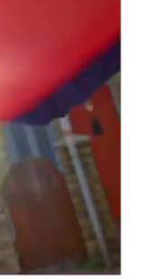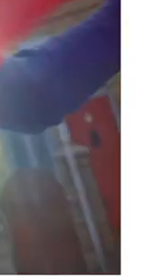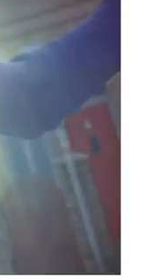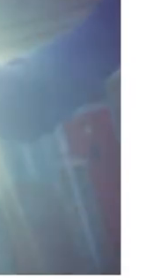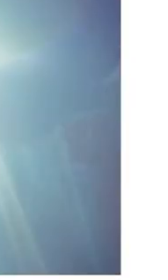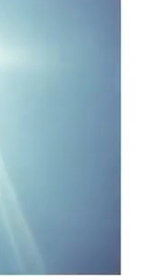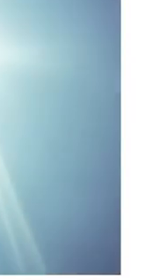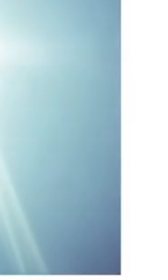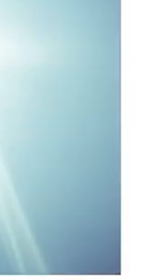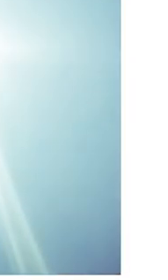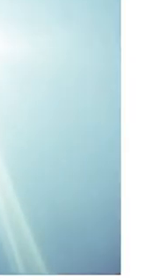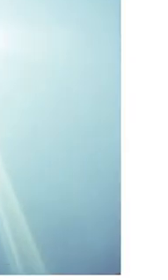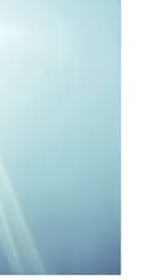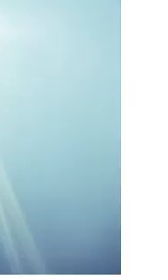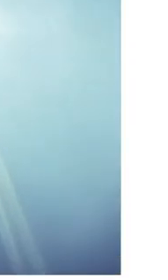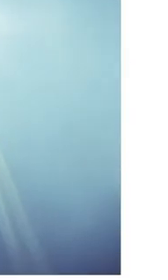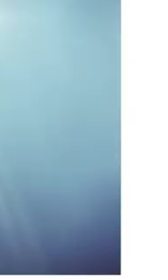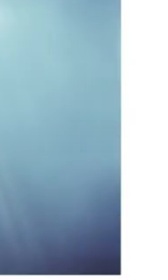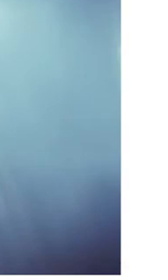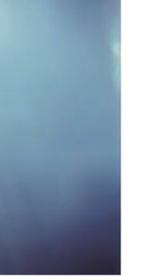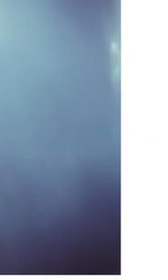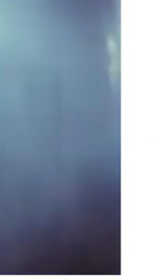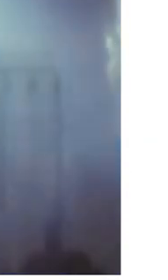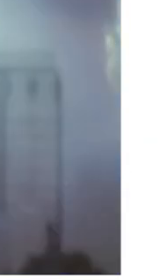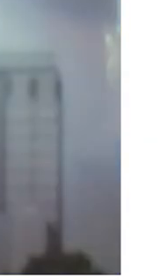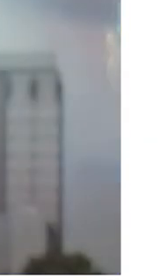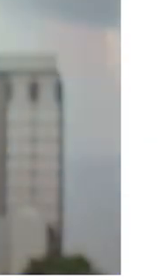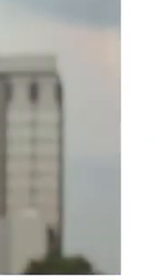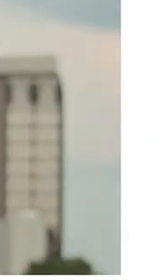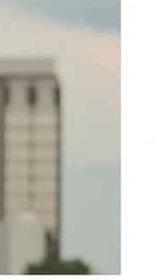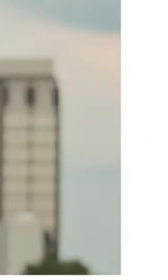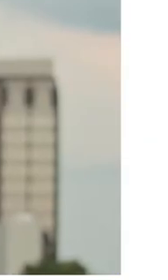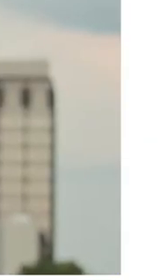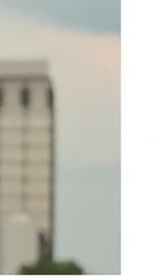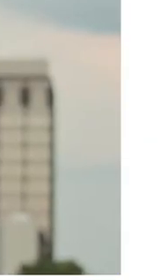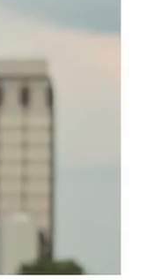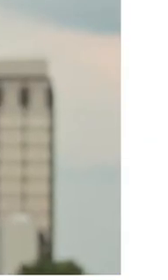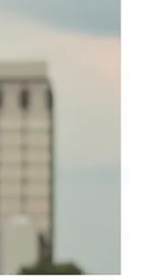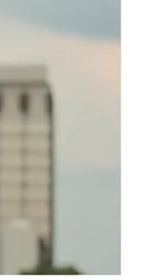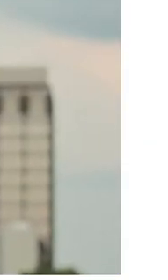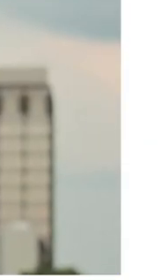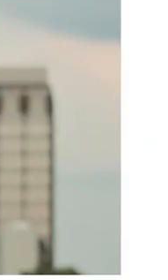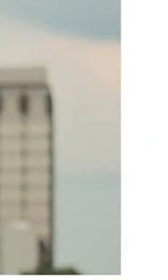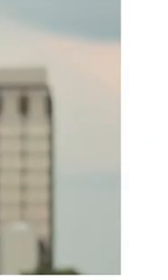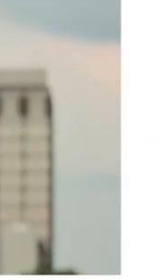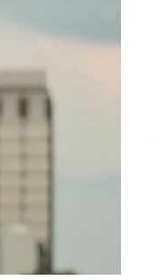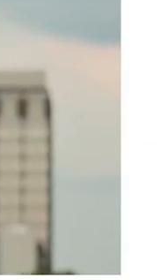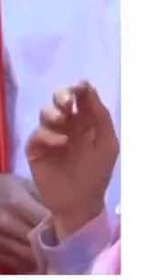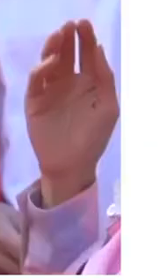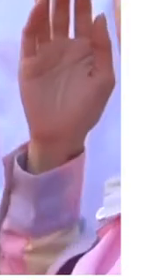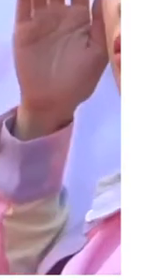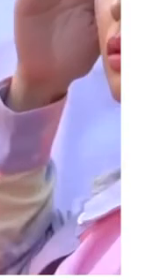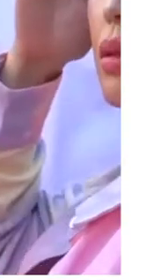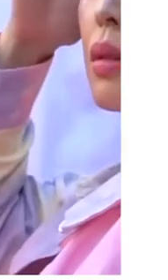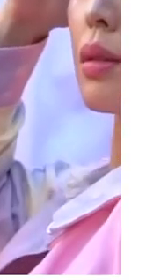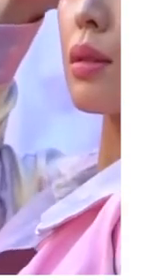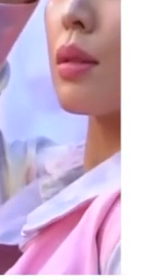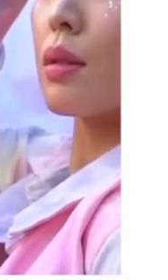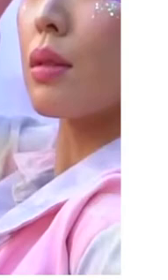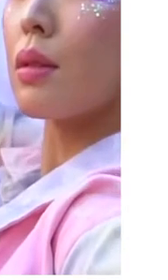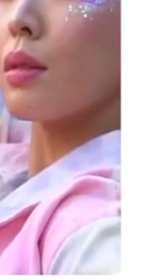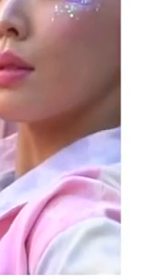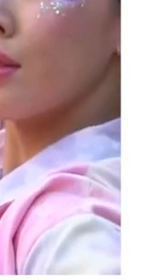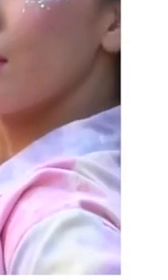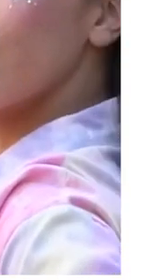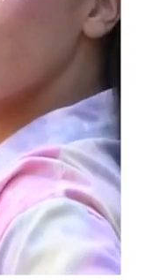extravagant, unapologetic embrace of our wholeness. Pride is the affirmation of our humanity. Pride announces we are here